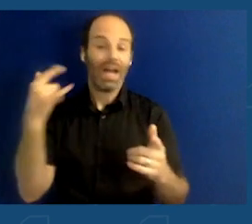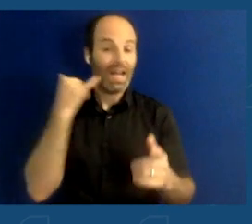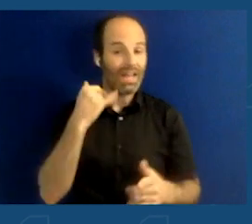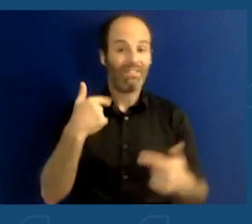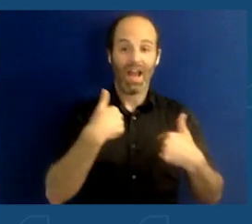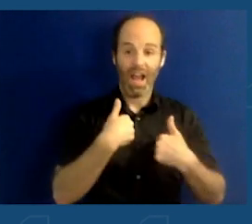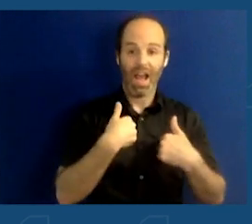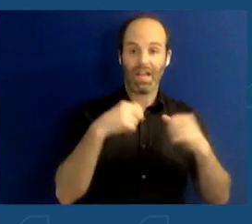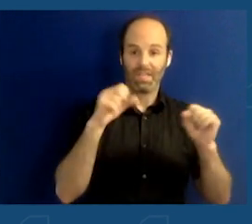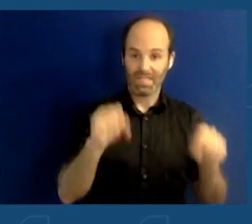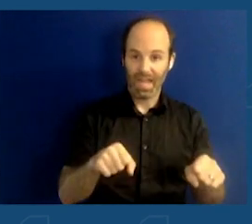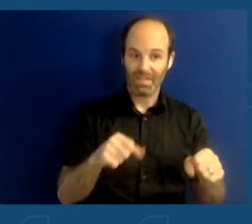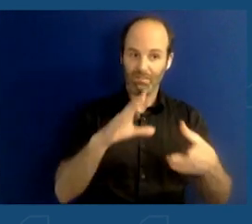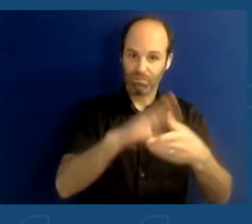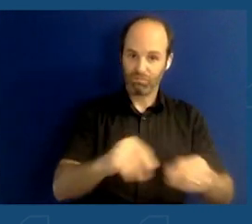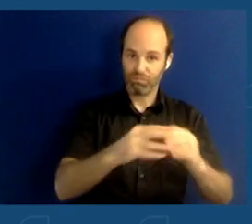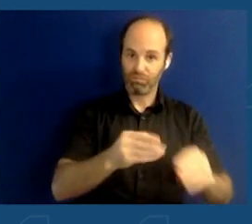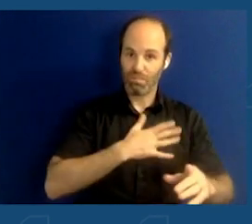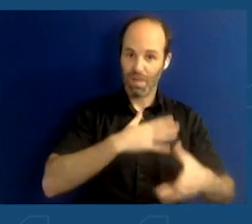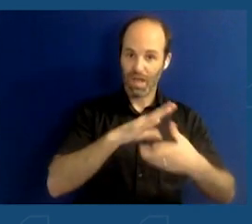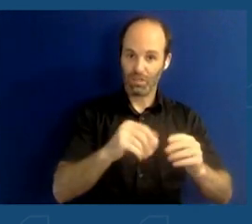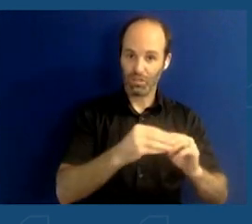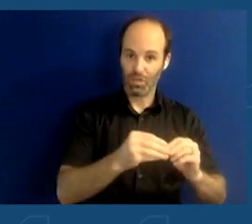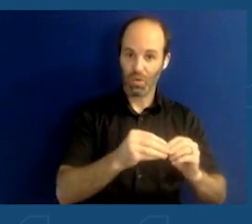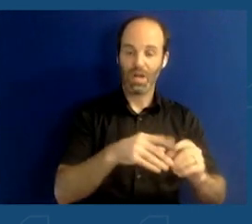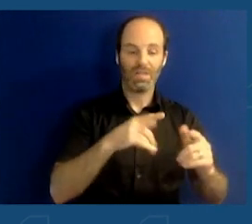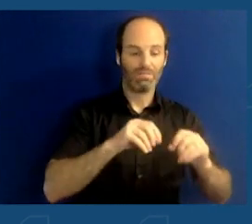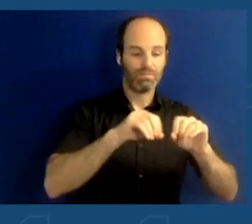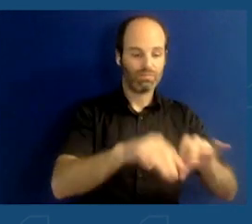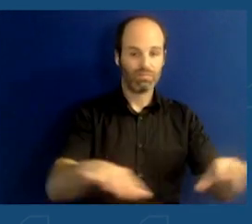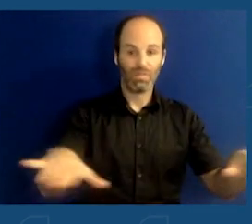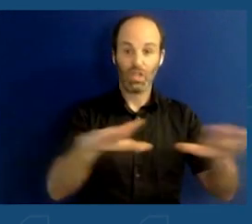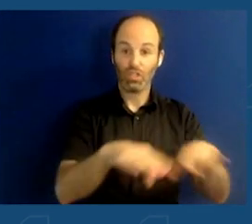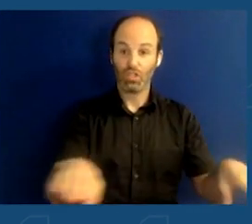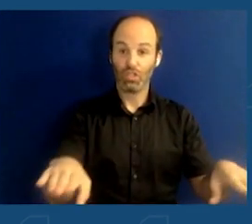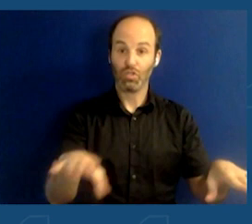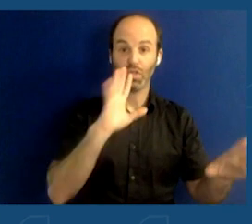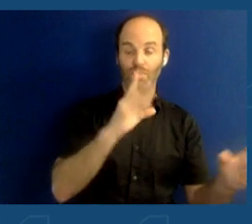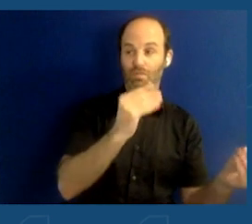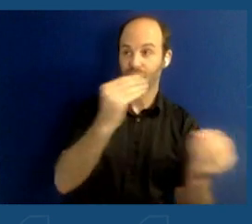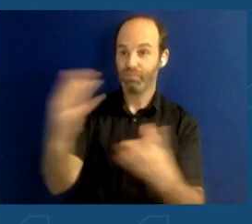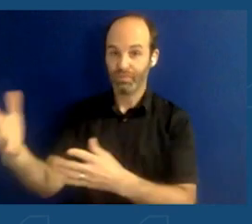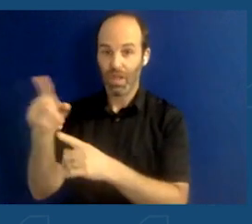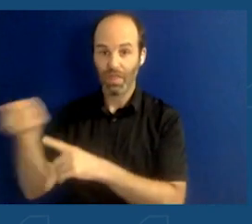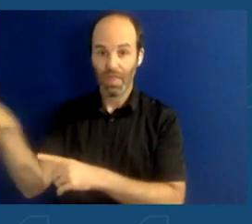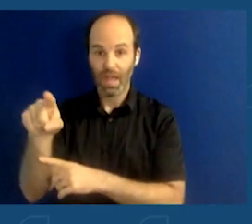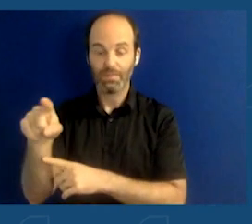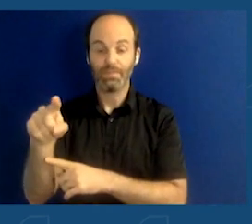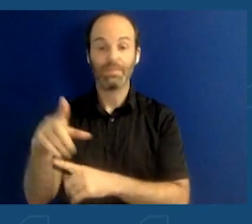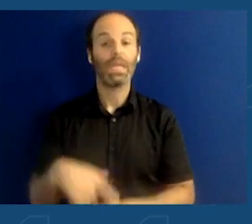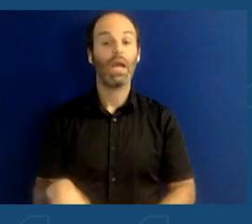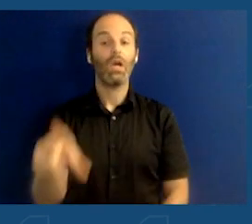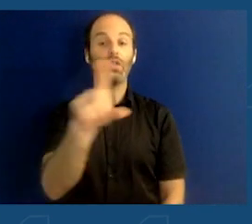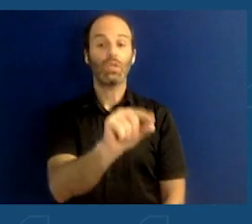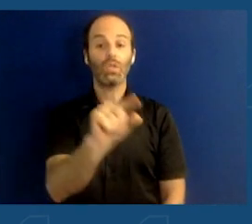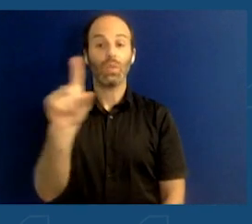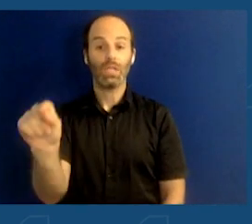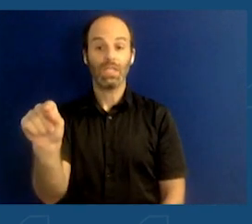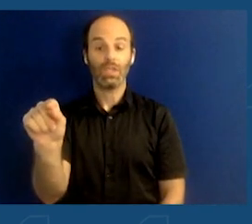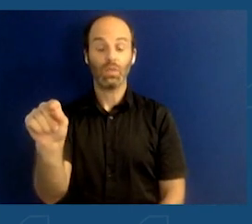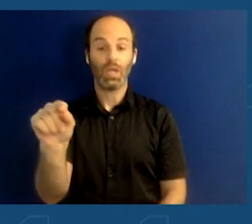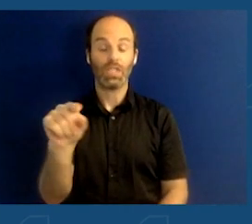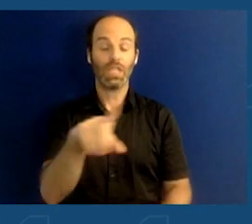story. So, in 2020, a survey was done by